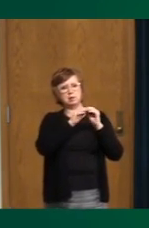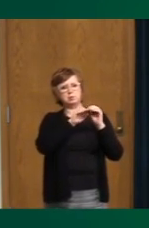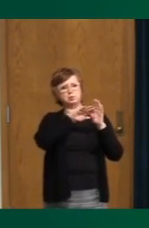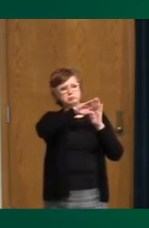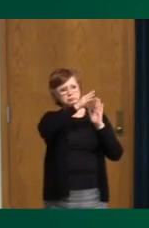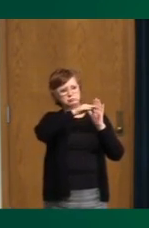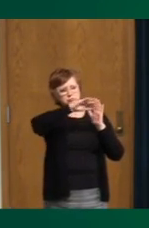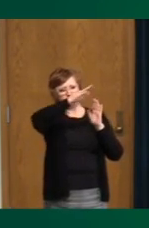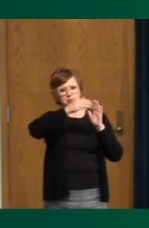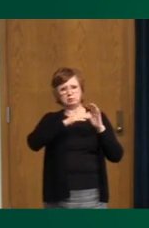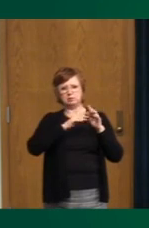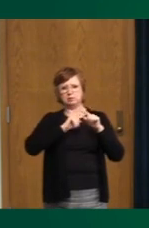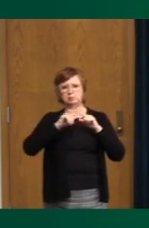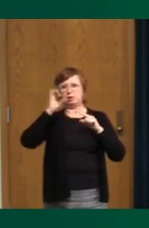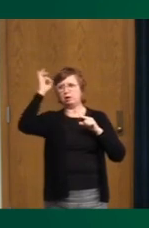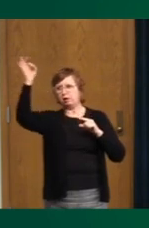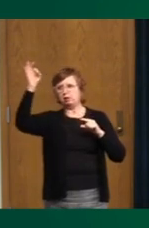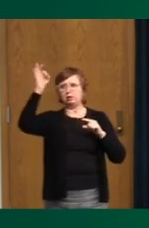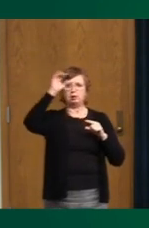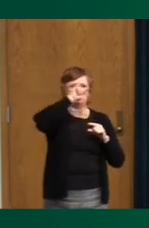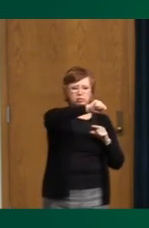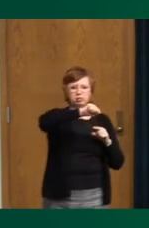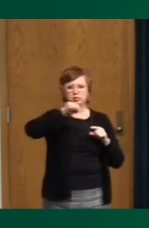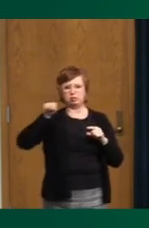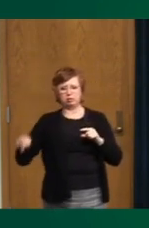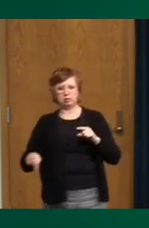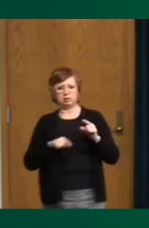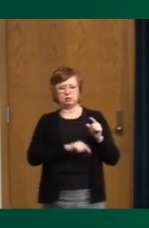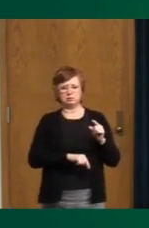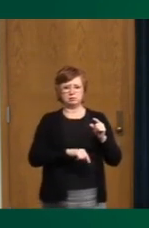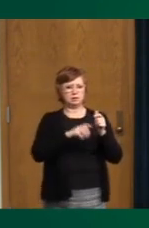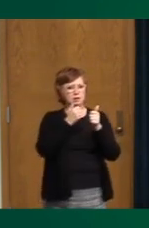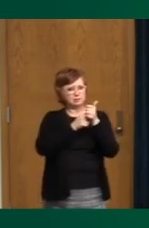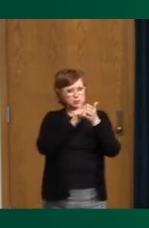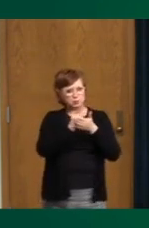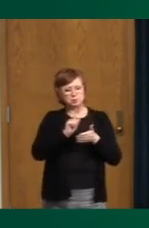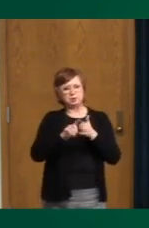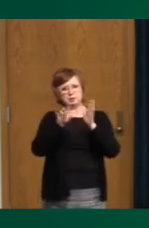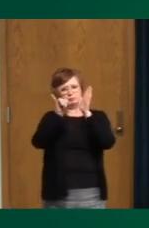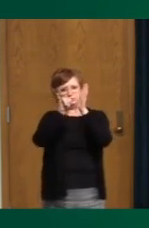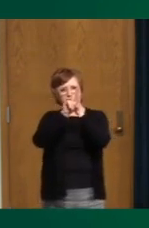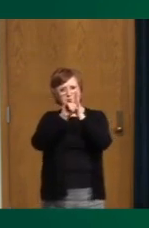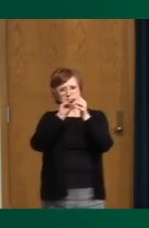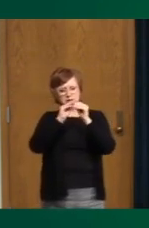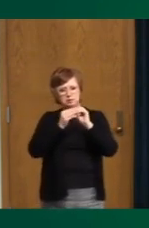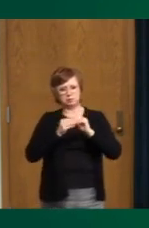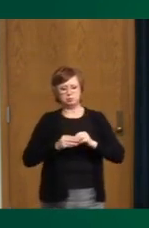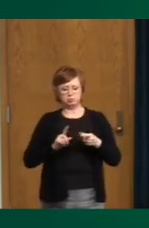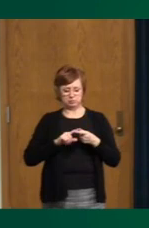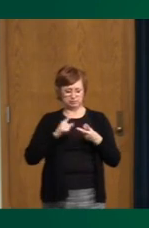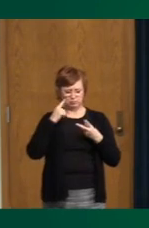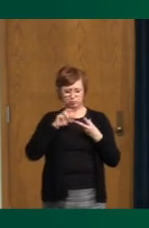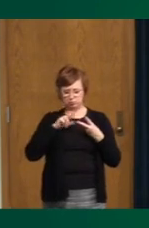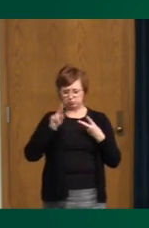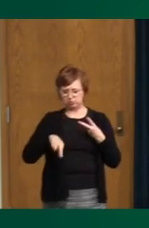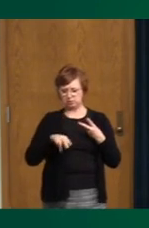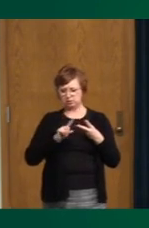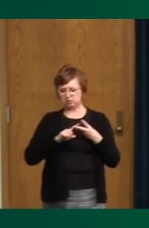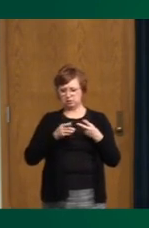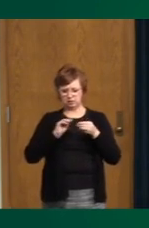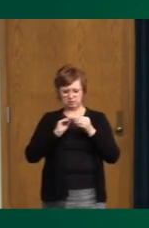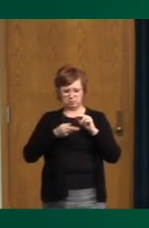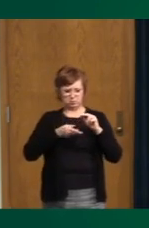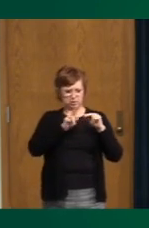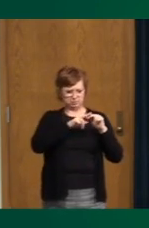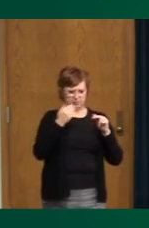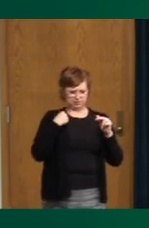instead of chasing those fluctuations, we look at it from a week-by-week perspective. Regina, it's been went up, it's come